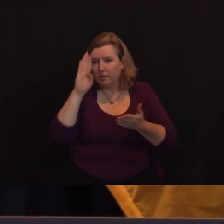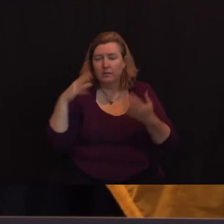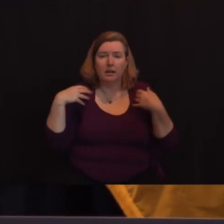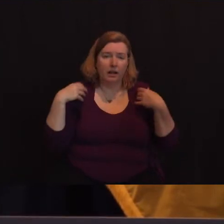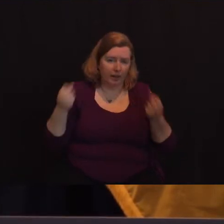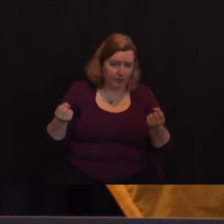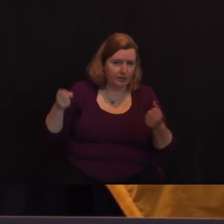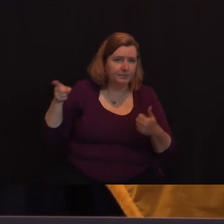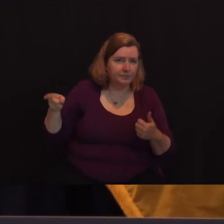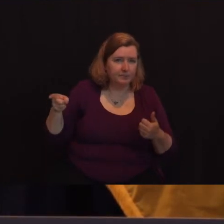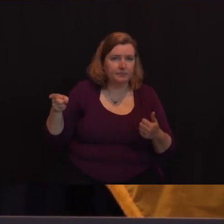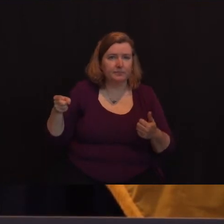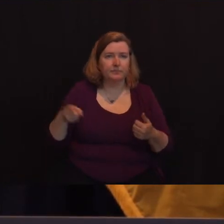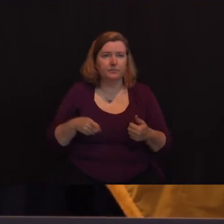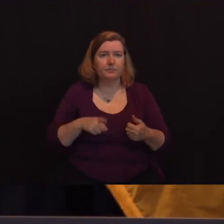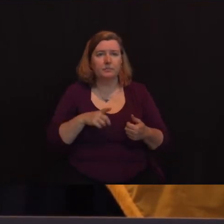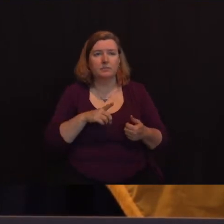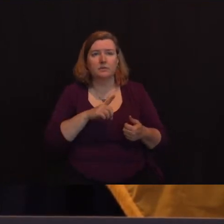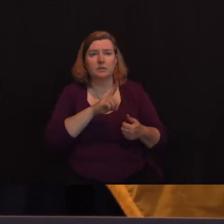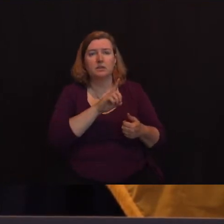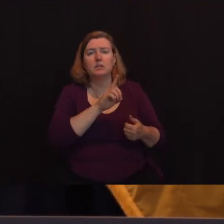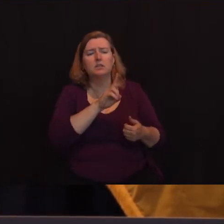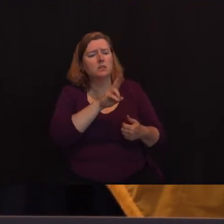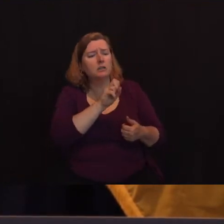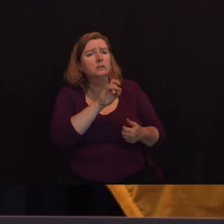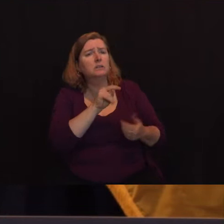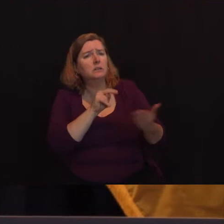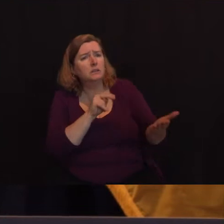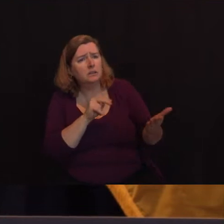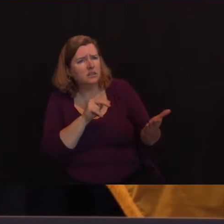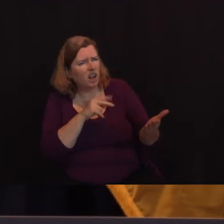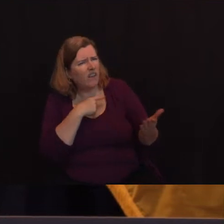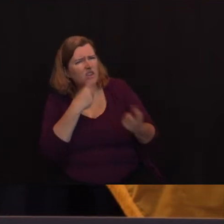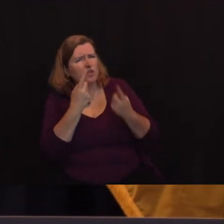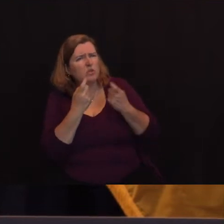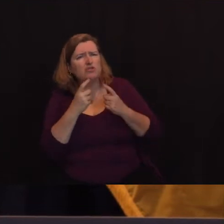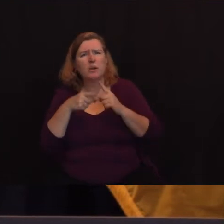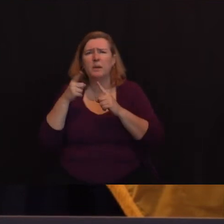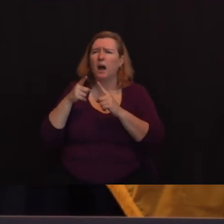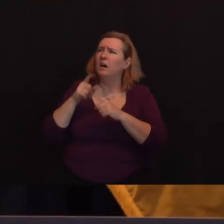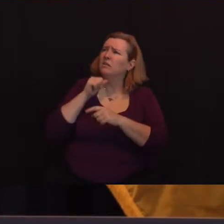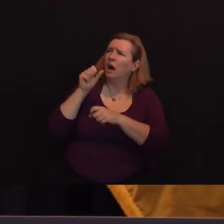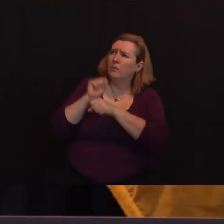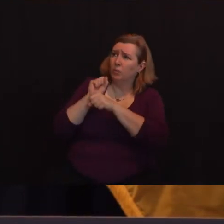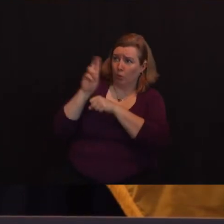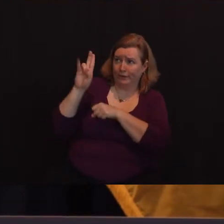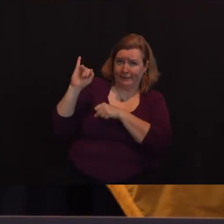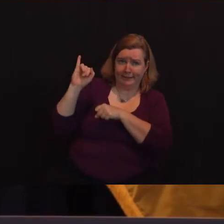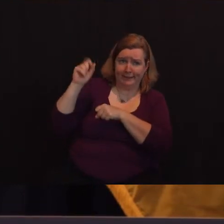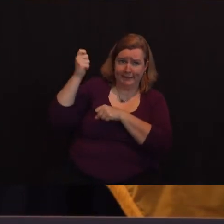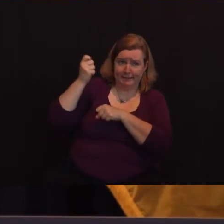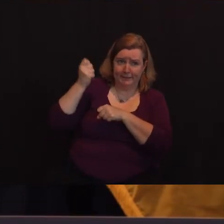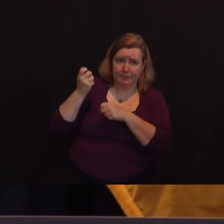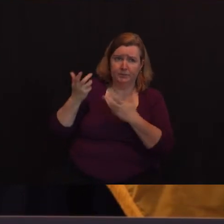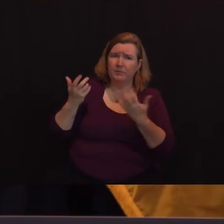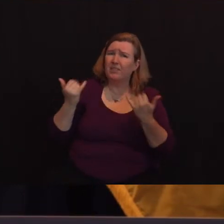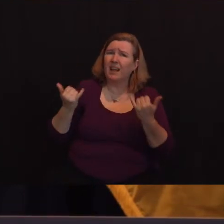afternoon. Good afternoon. Just got a few questions on unemployment and this apparent labor shortage we're going